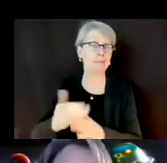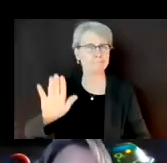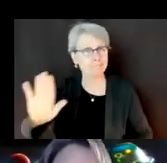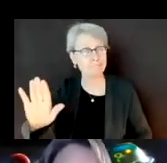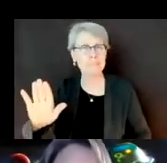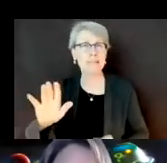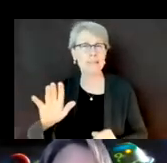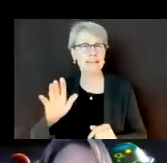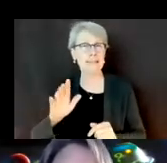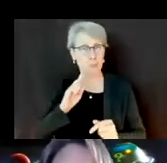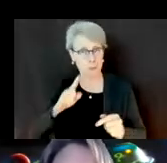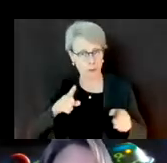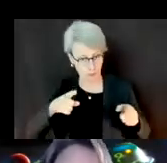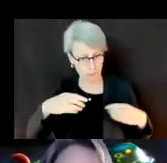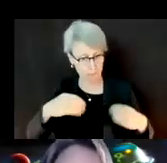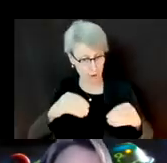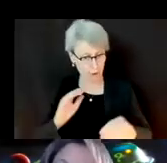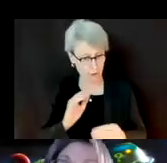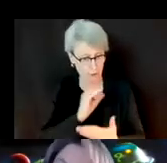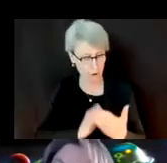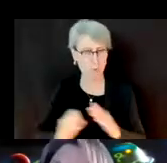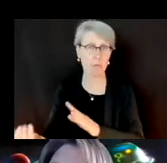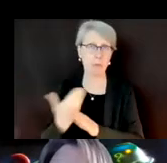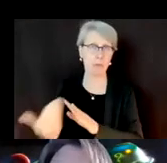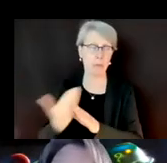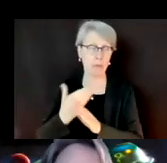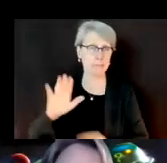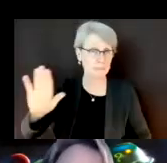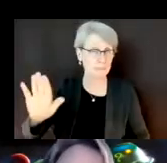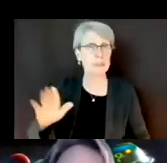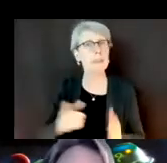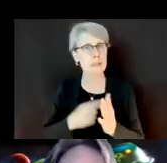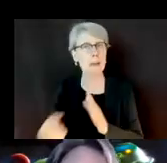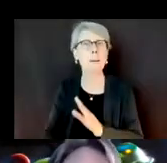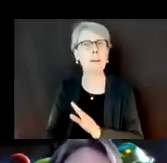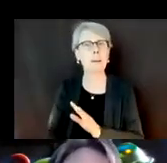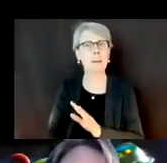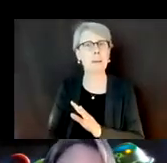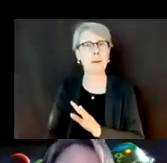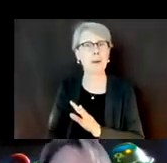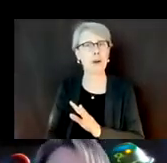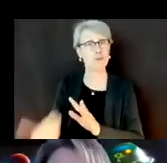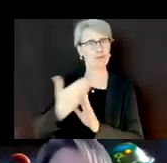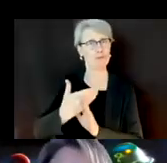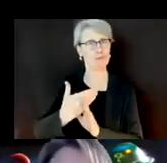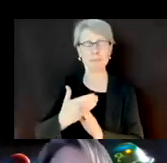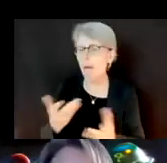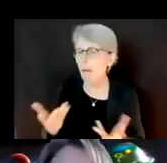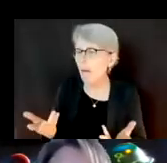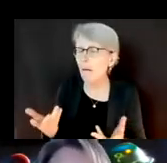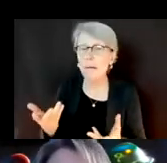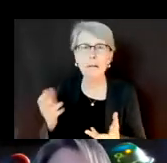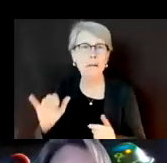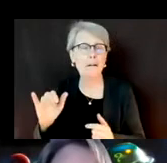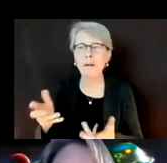to experience online. There could be relevant interruptions because, of course, the other thing is all of these platforms that we're on, as